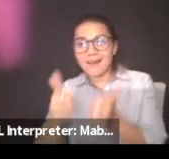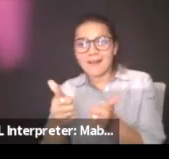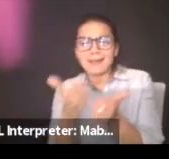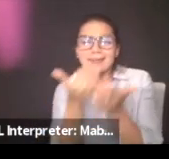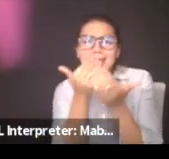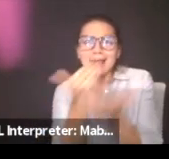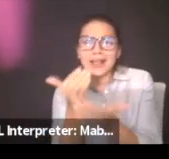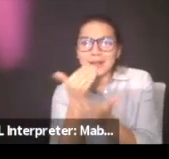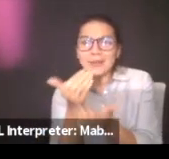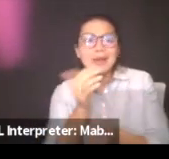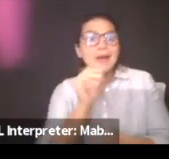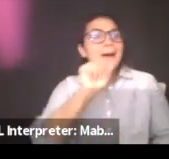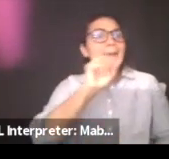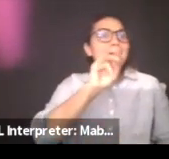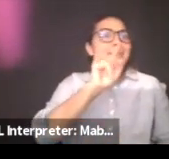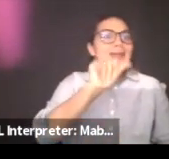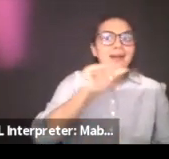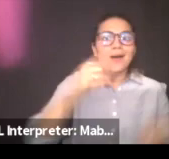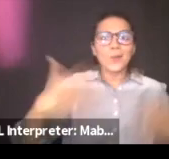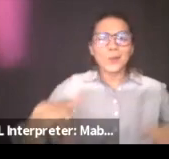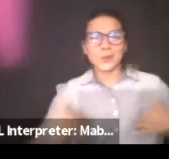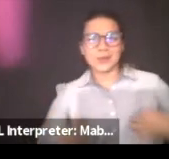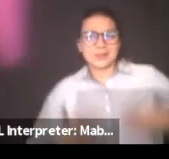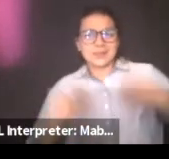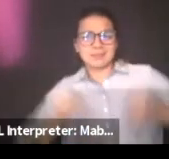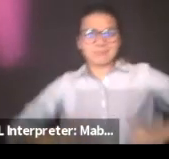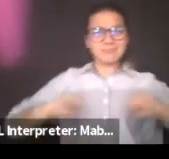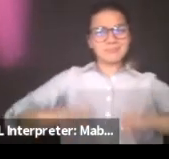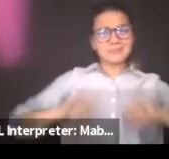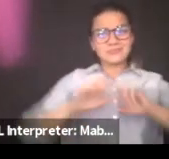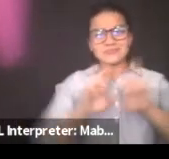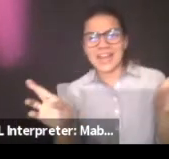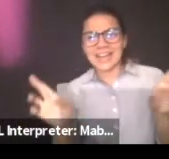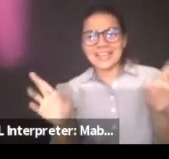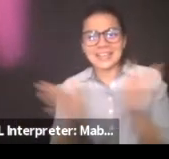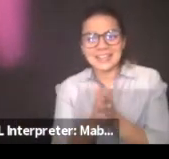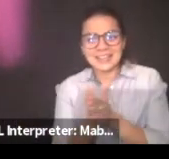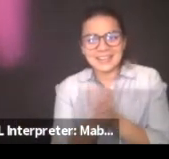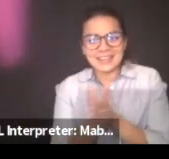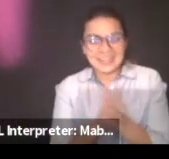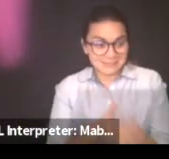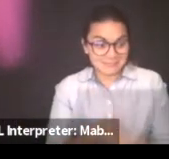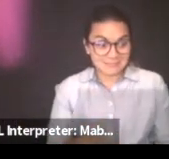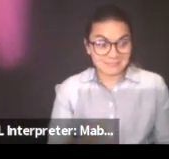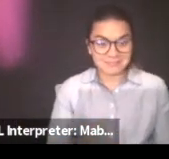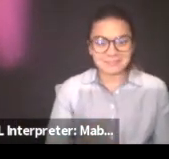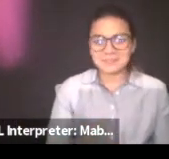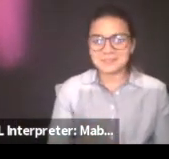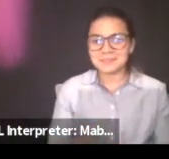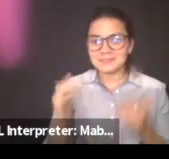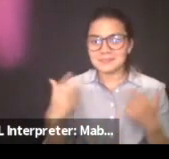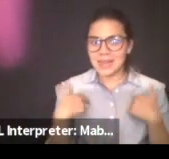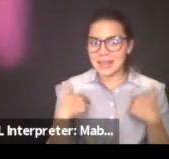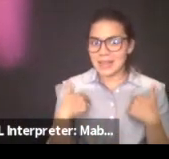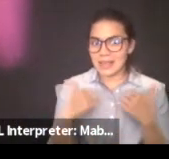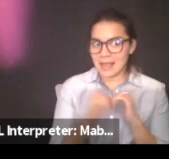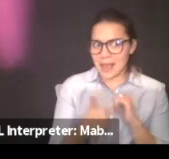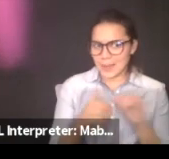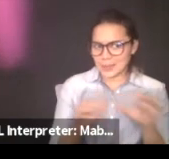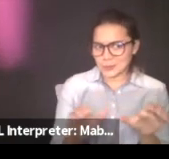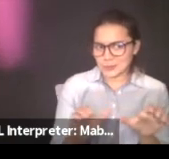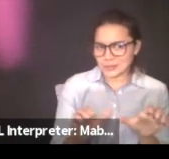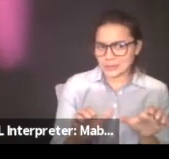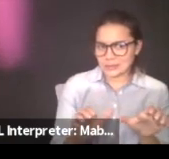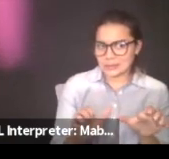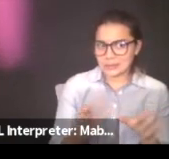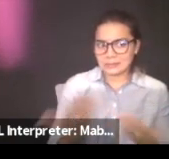story. Y'all have me so hyped right now. I love you. So what am I doing? How is my abolition praxis showing